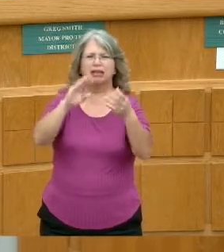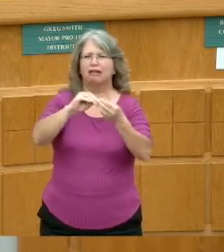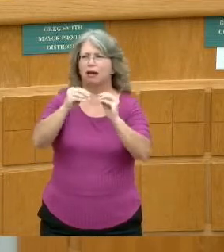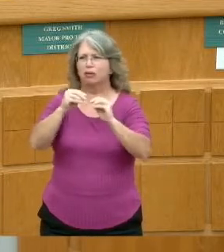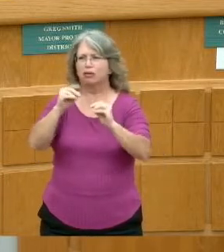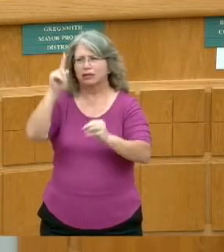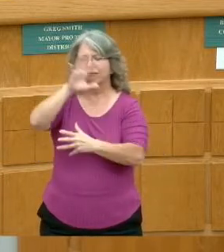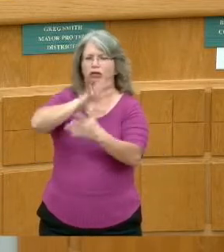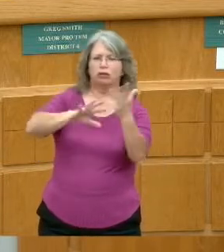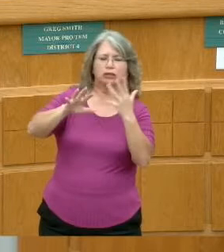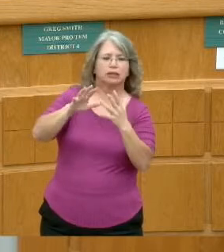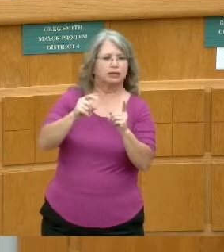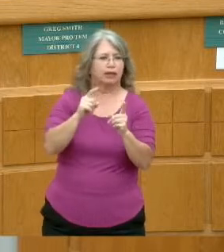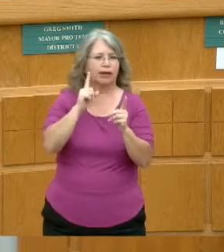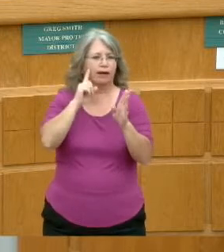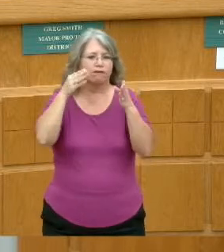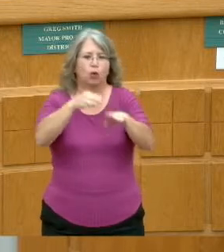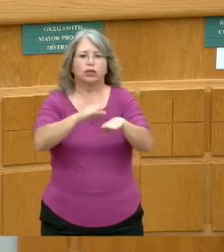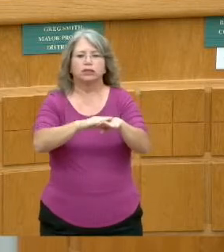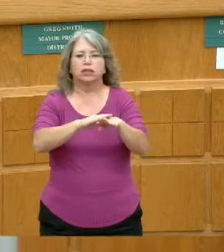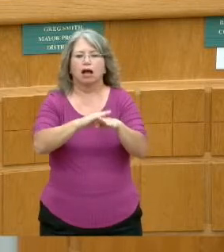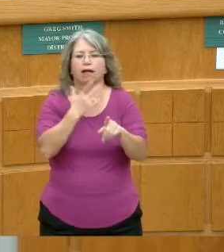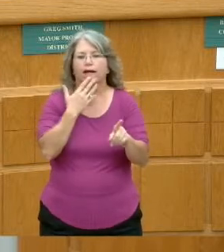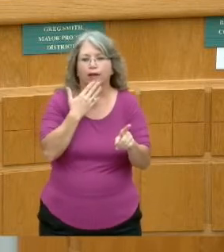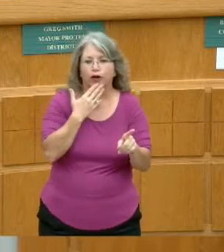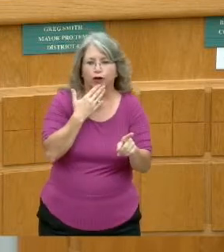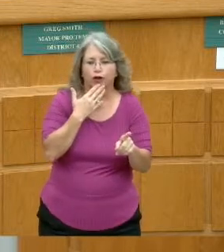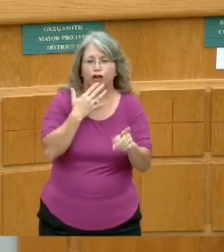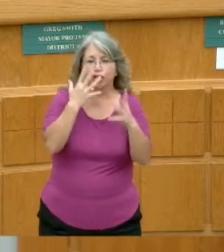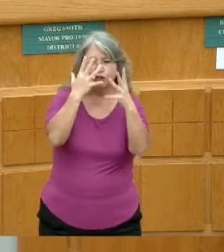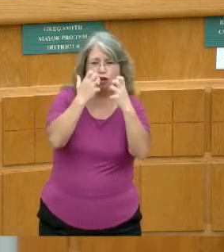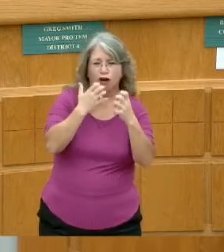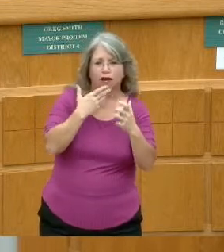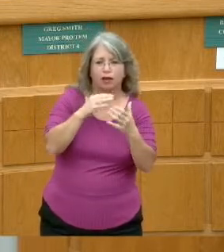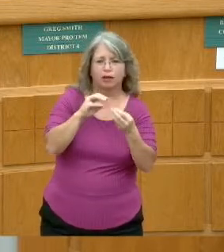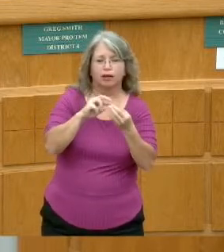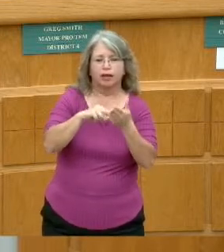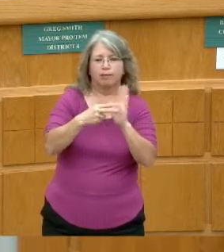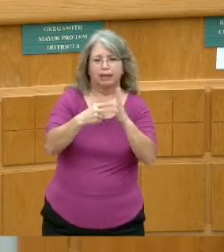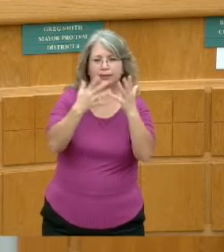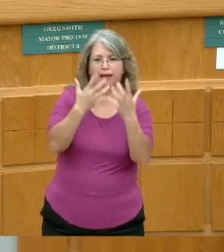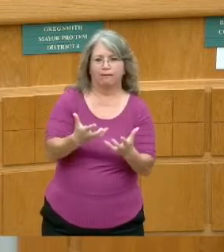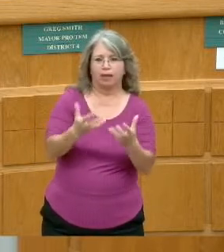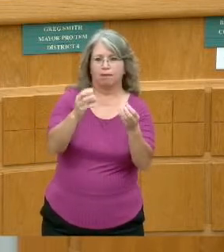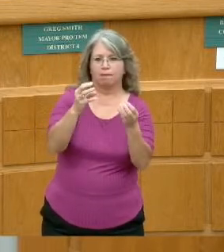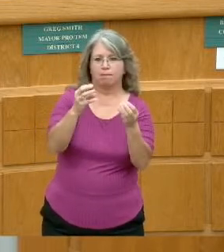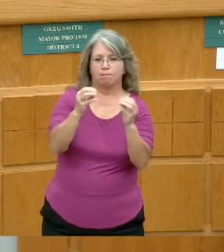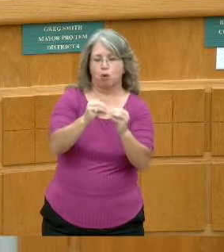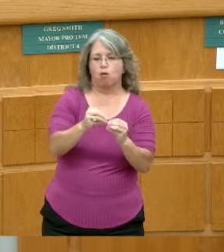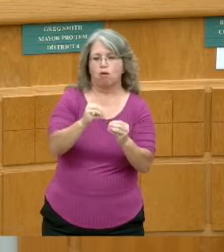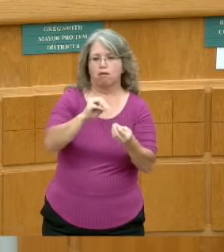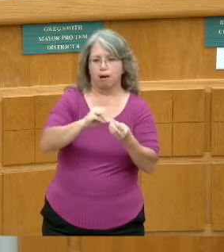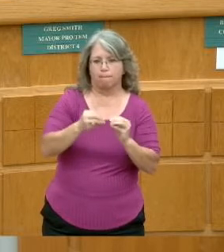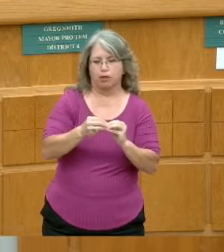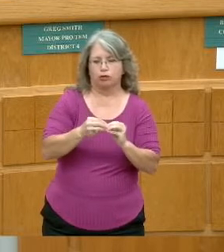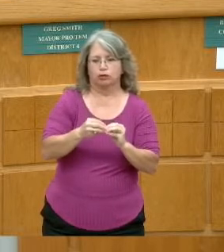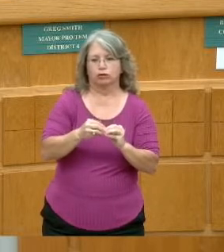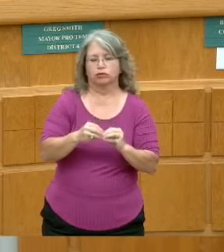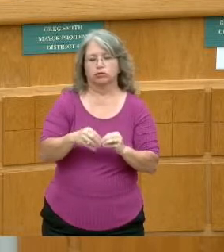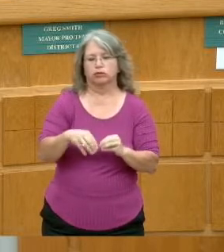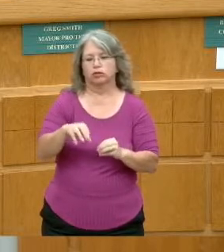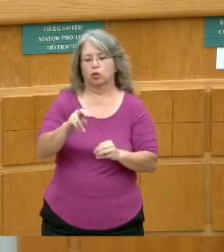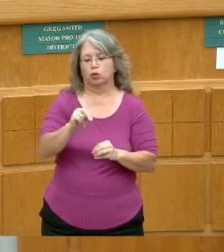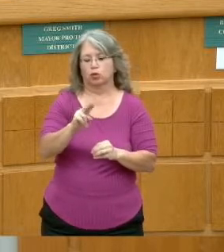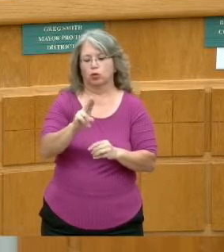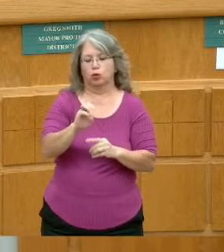the more there are. So again, Nueces and San Patricio have the most active cases in the Coastal